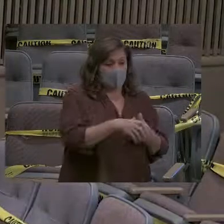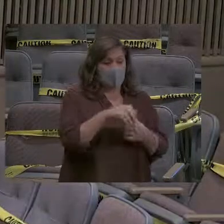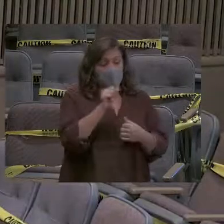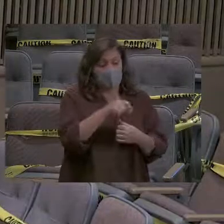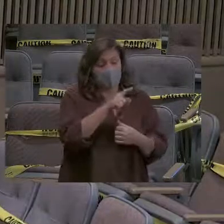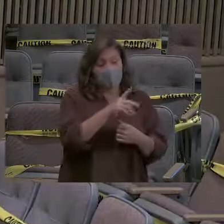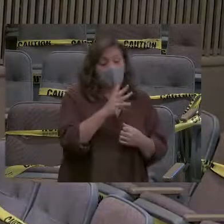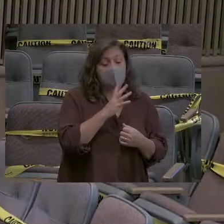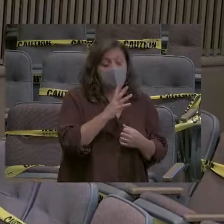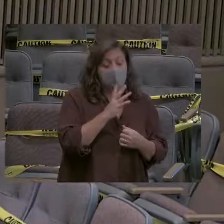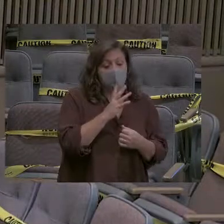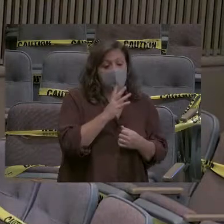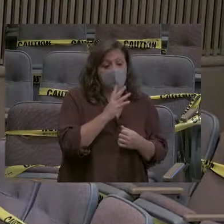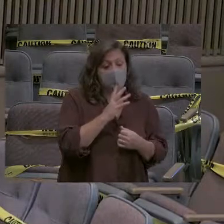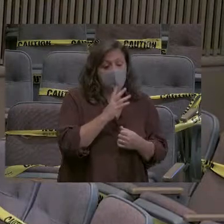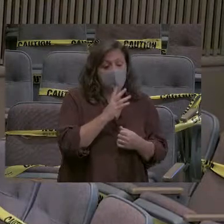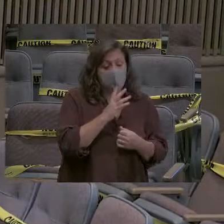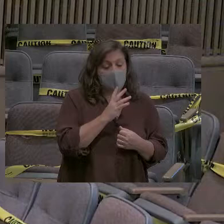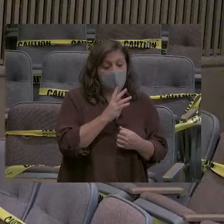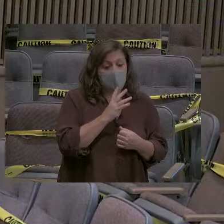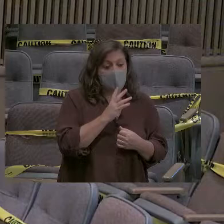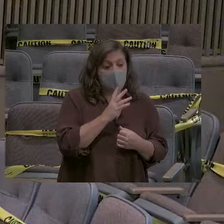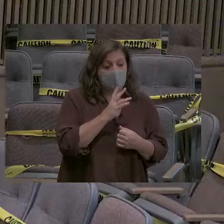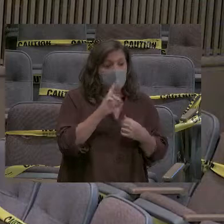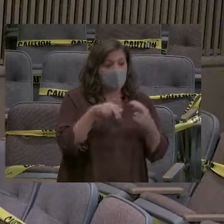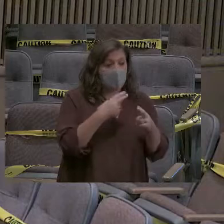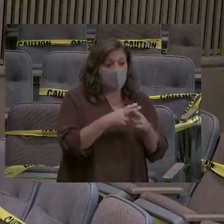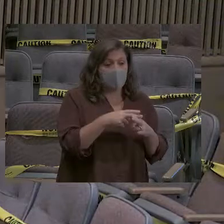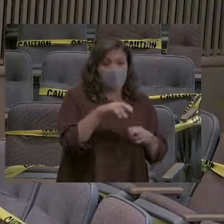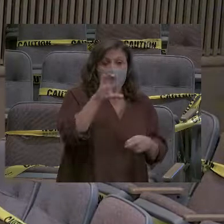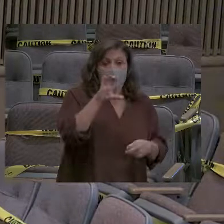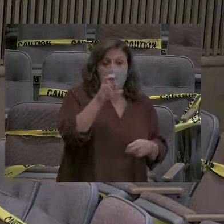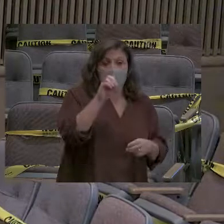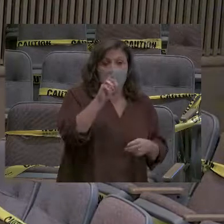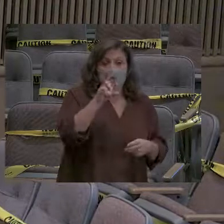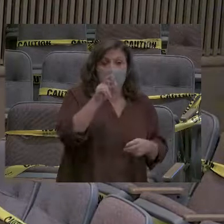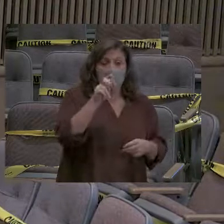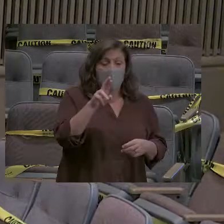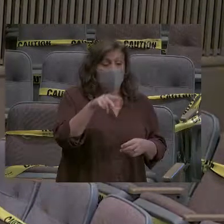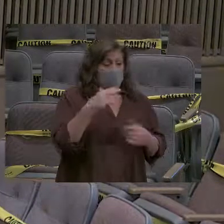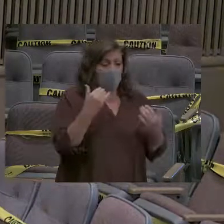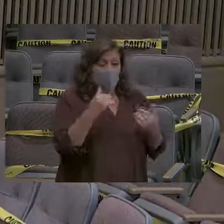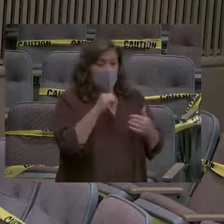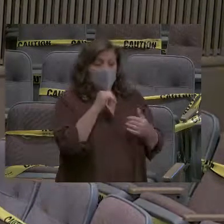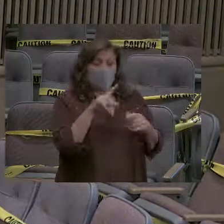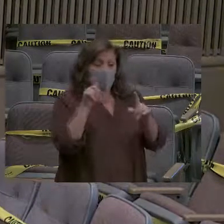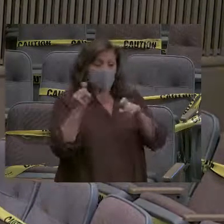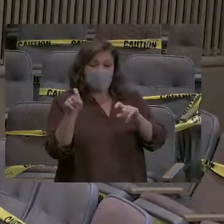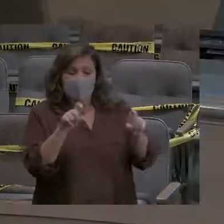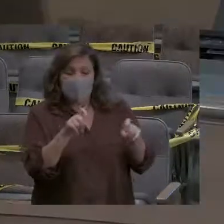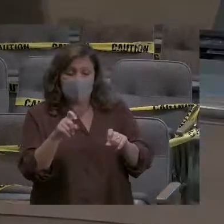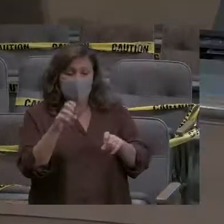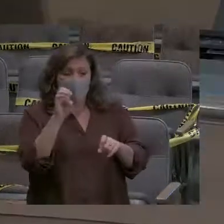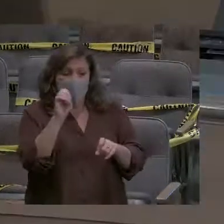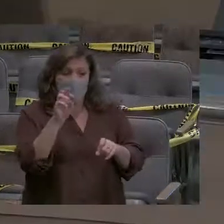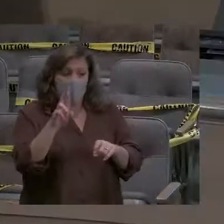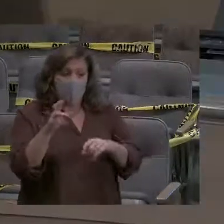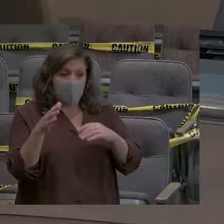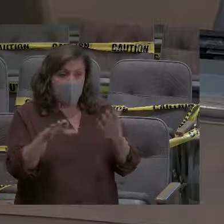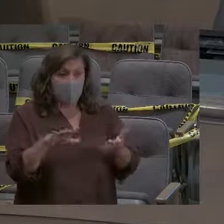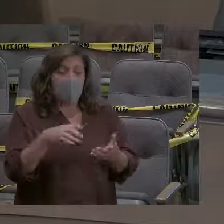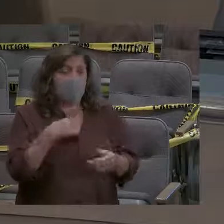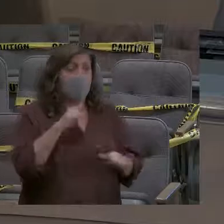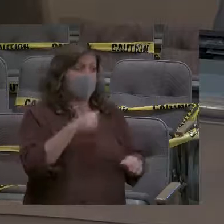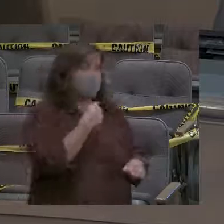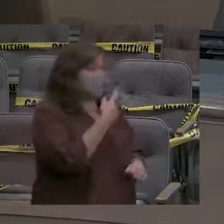speak, I don't know if you can, but can you maybe speak to what the coroner said about testing ER deaths? Well, I will tell you